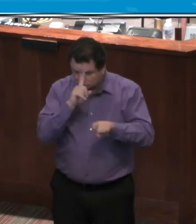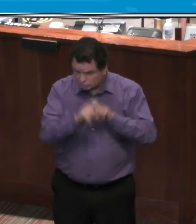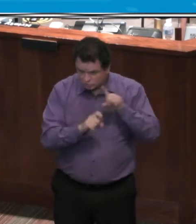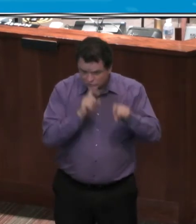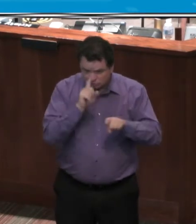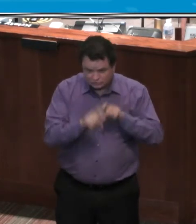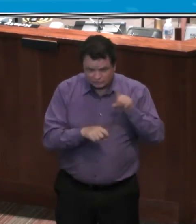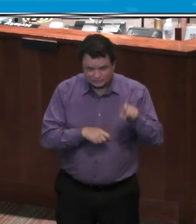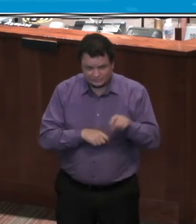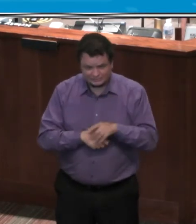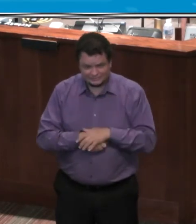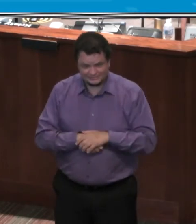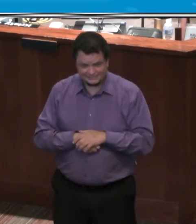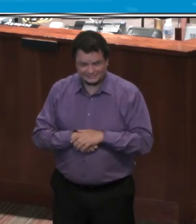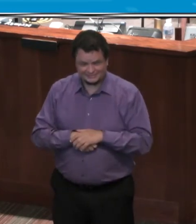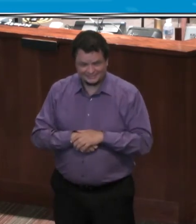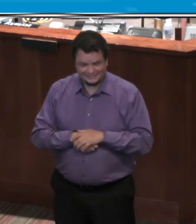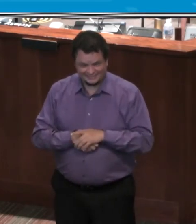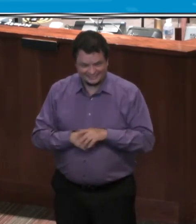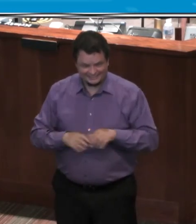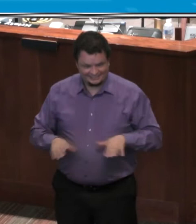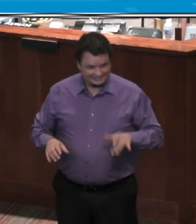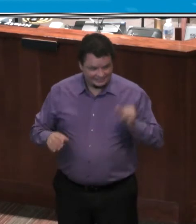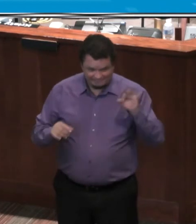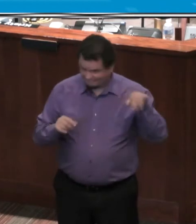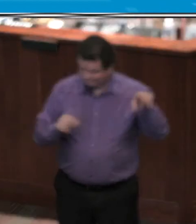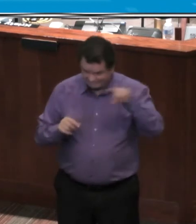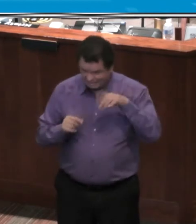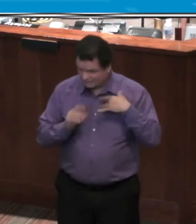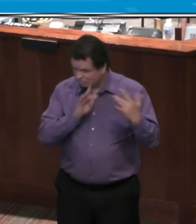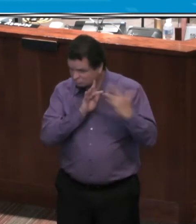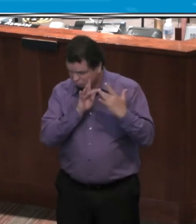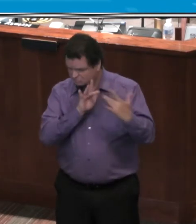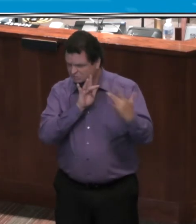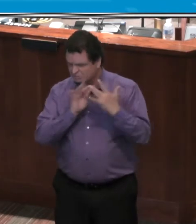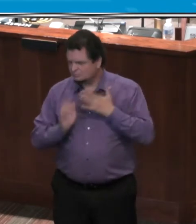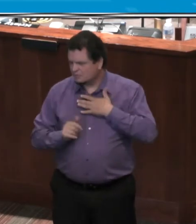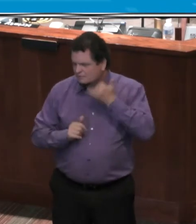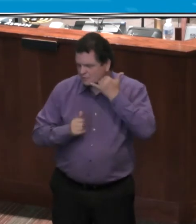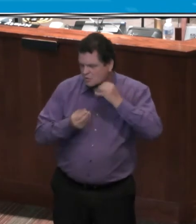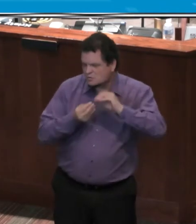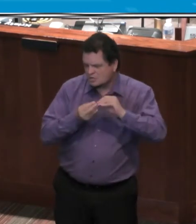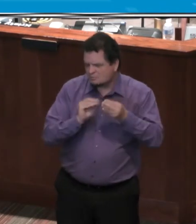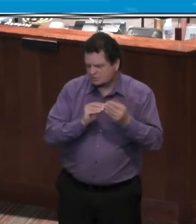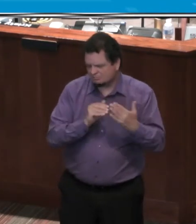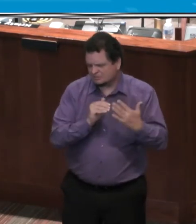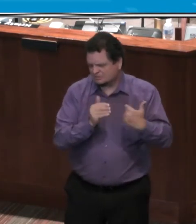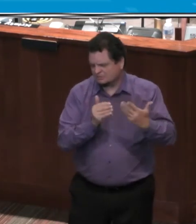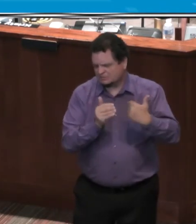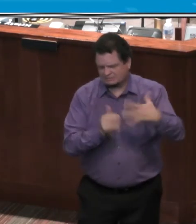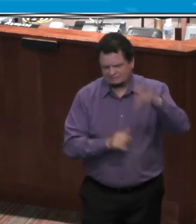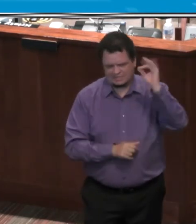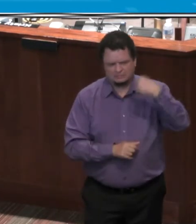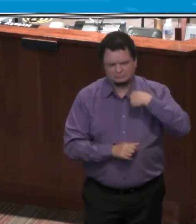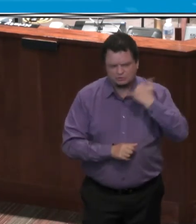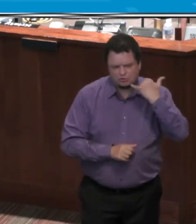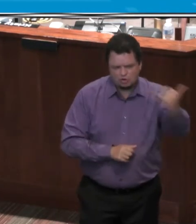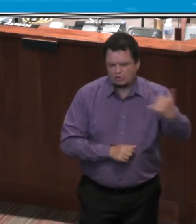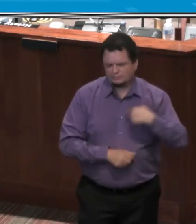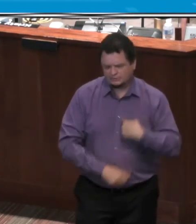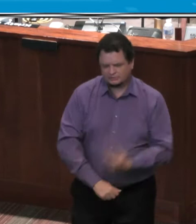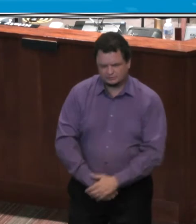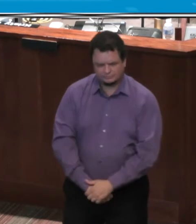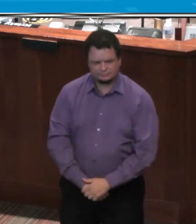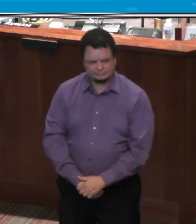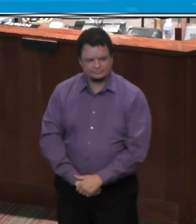quickly. So thank you. Thank you very much. We'll go for, first